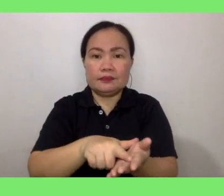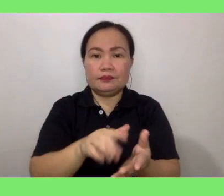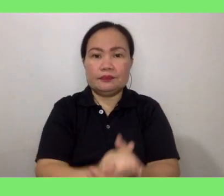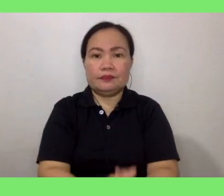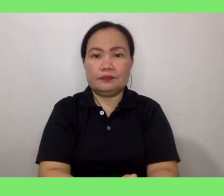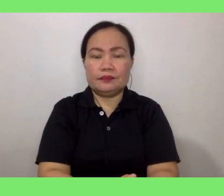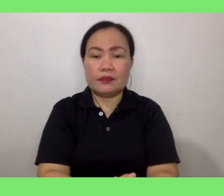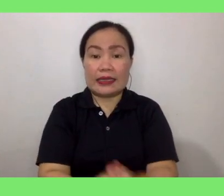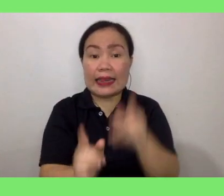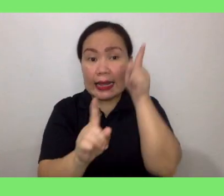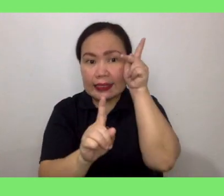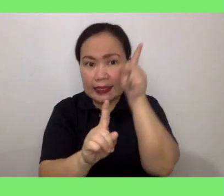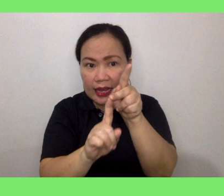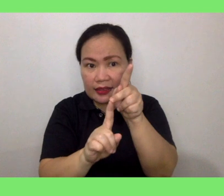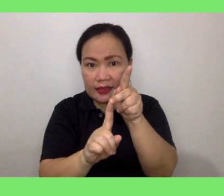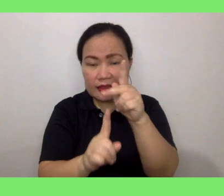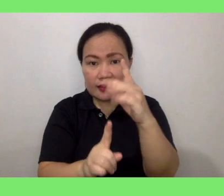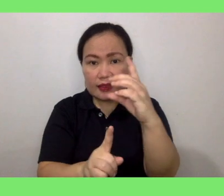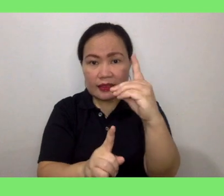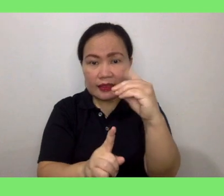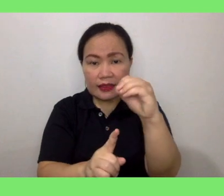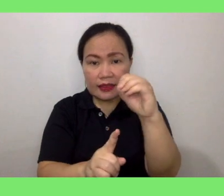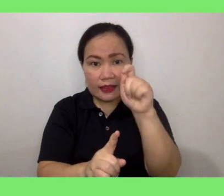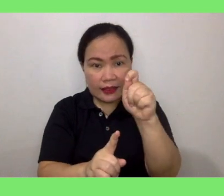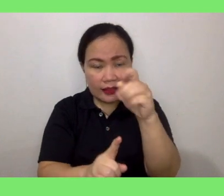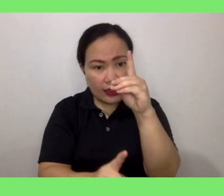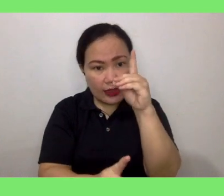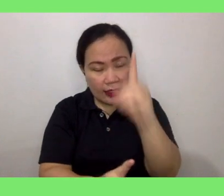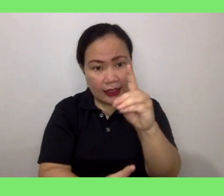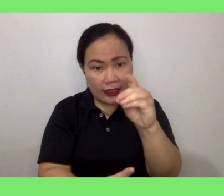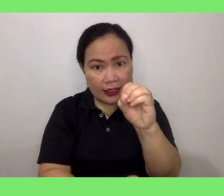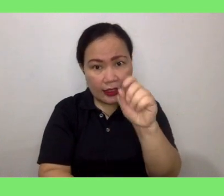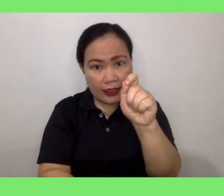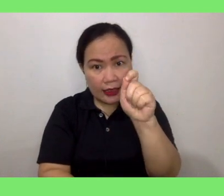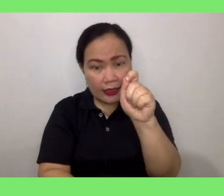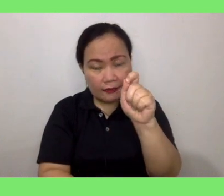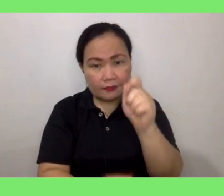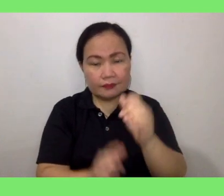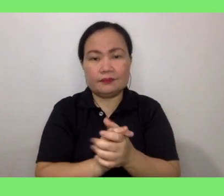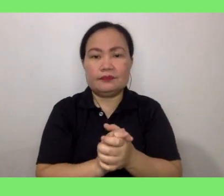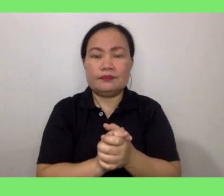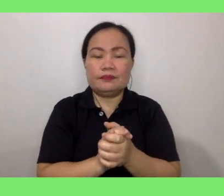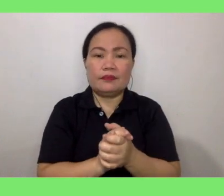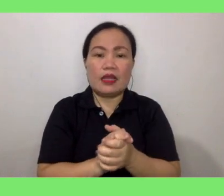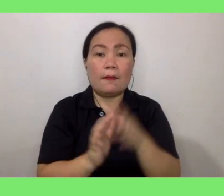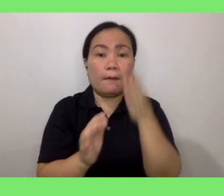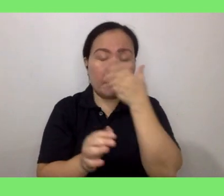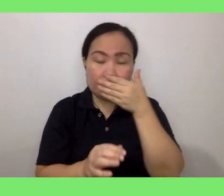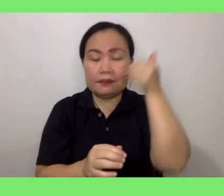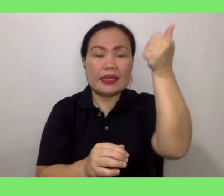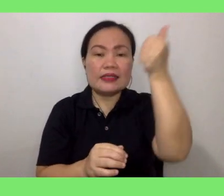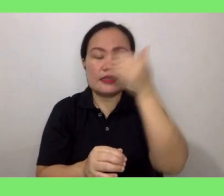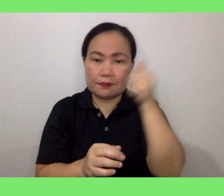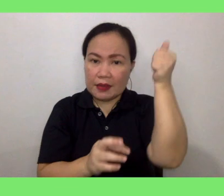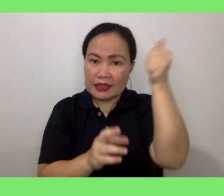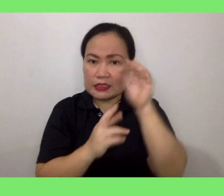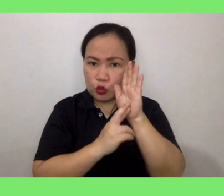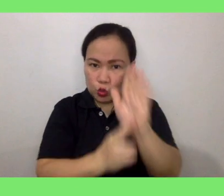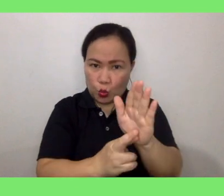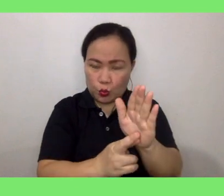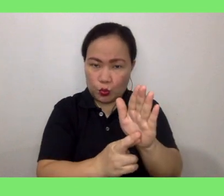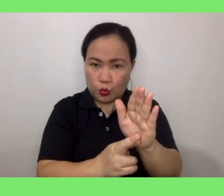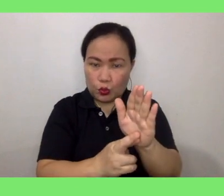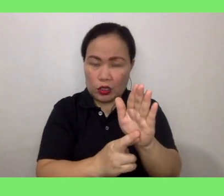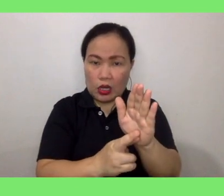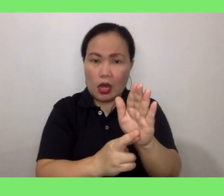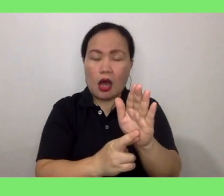kapag nakakita tayo ng dot, that is a representation of a point. So, yun ang best. Okay? Yun ang